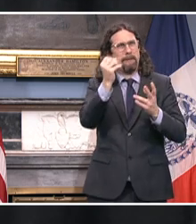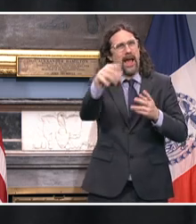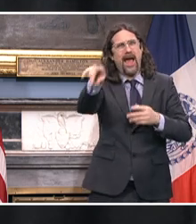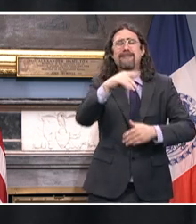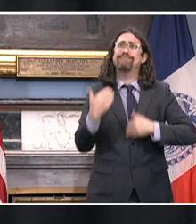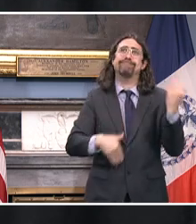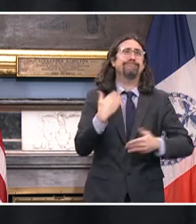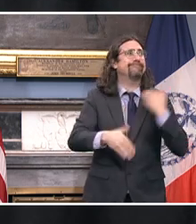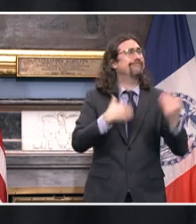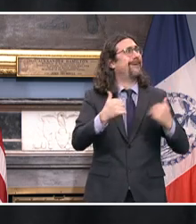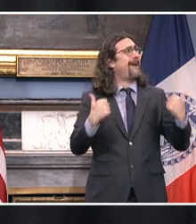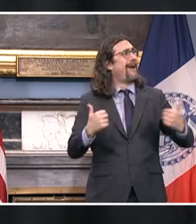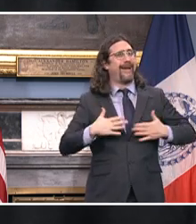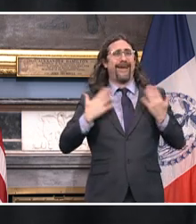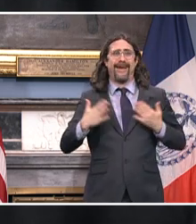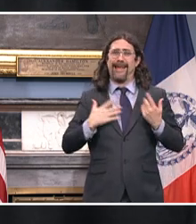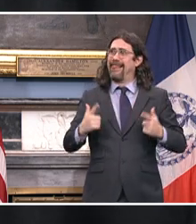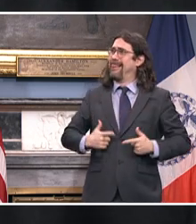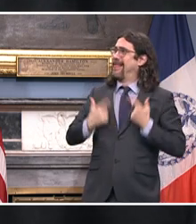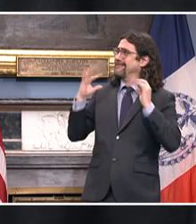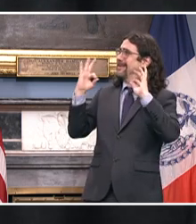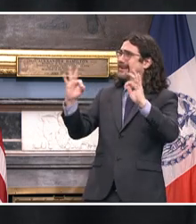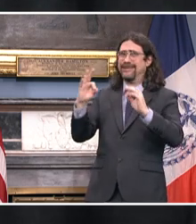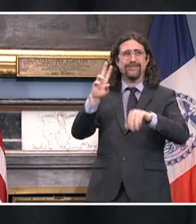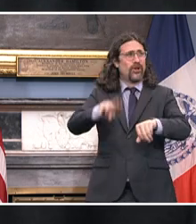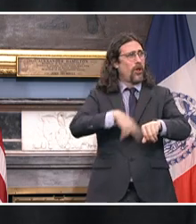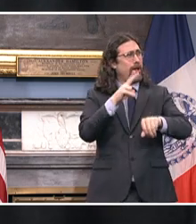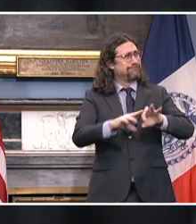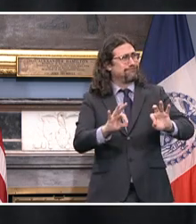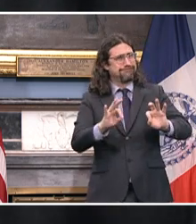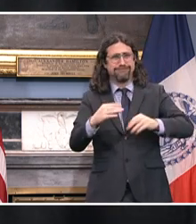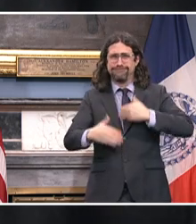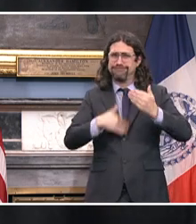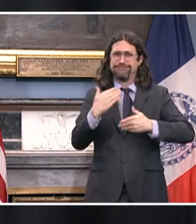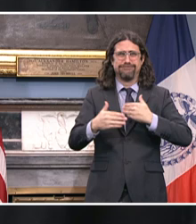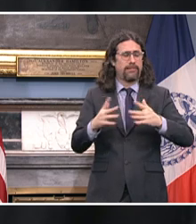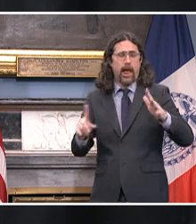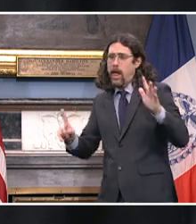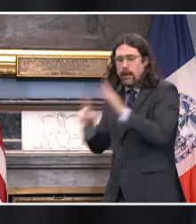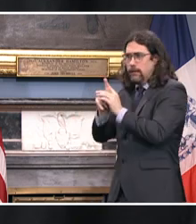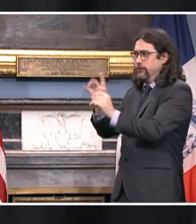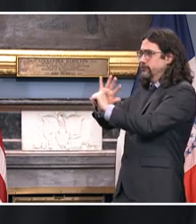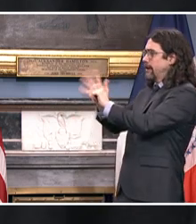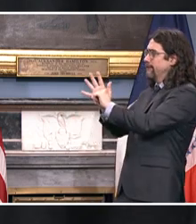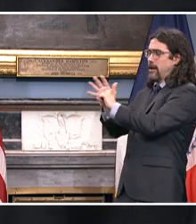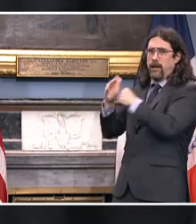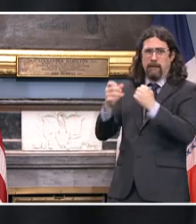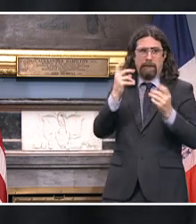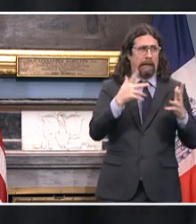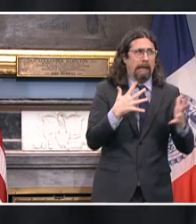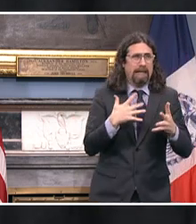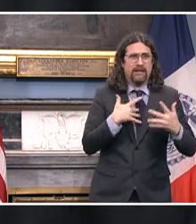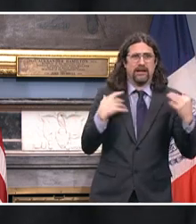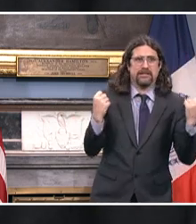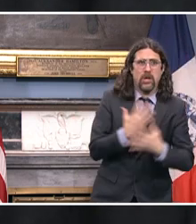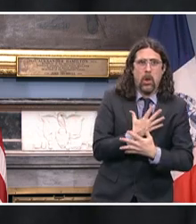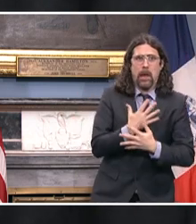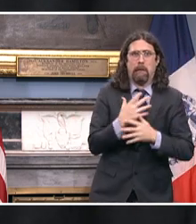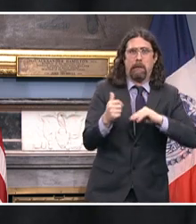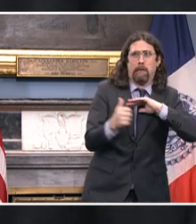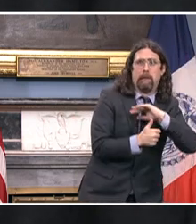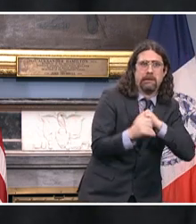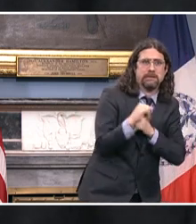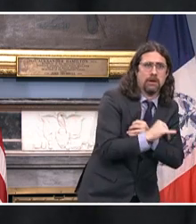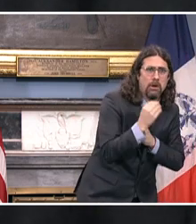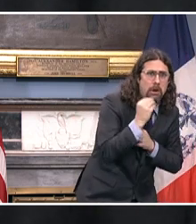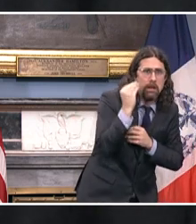but also the fear. I'm hearing the fear everywhere. People literally wondering, am I going to be able to stay in my home? Am I going to be able to get enough